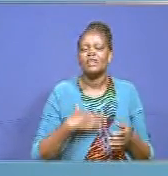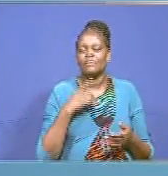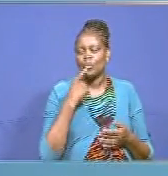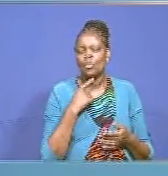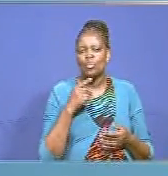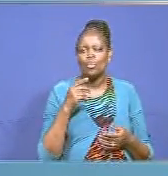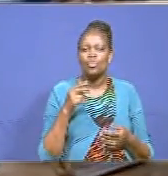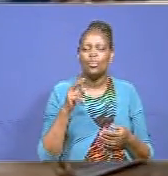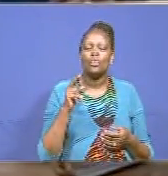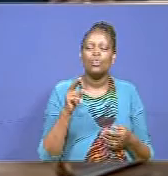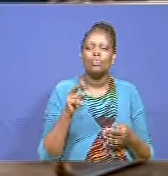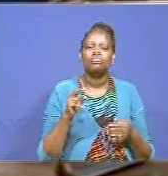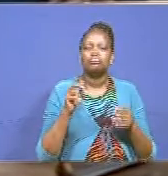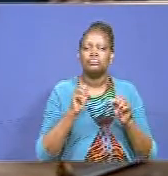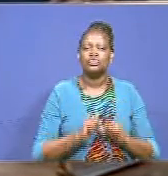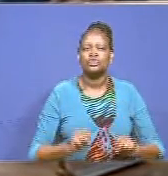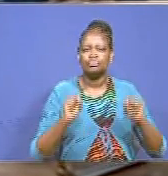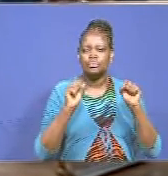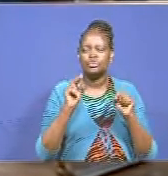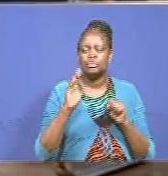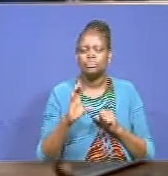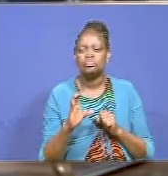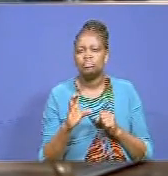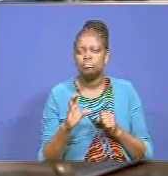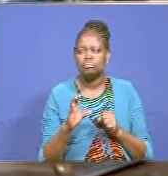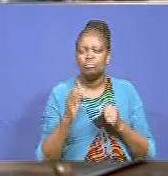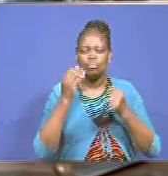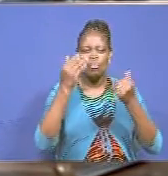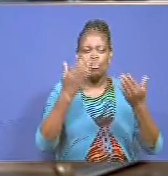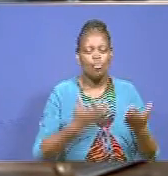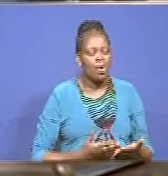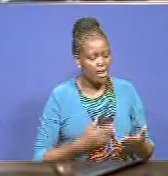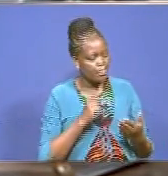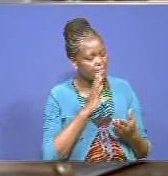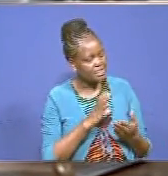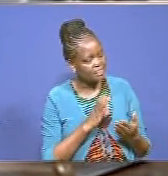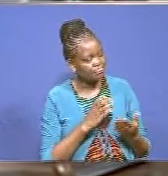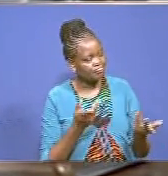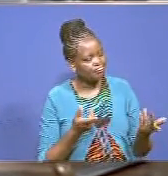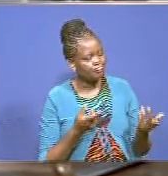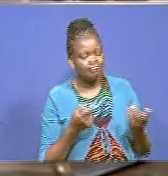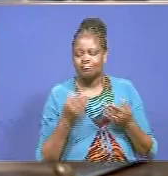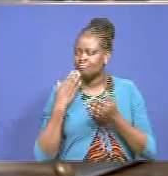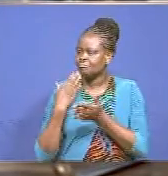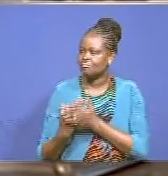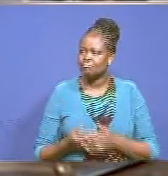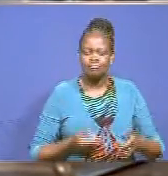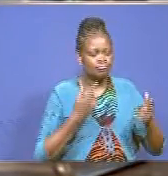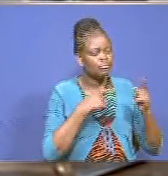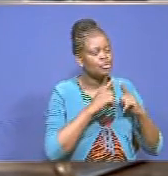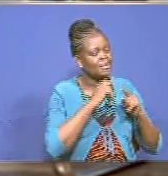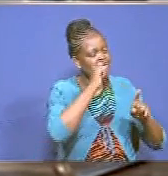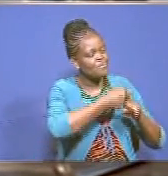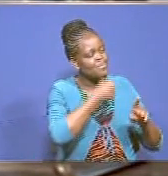chairperson Kelvin Lunani. Welcome to KBC. Asante. Let's talk about the push for a referendum. Do you think we